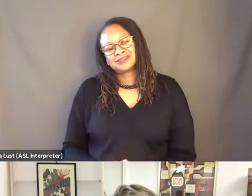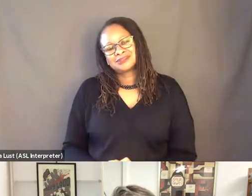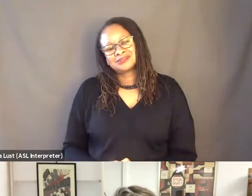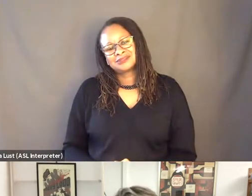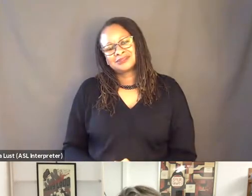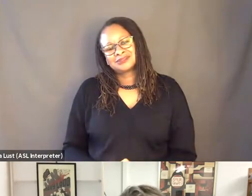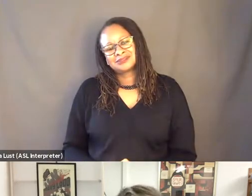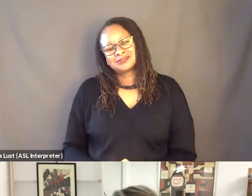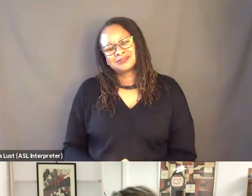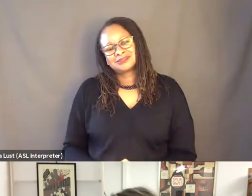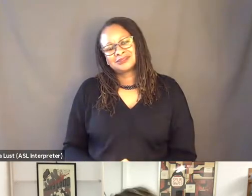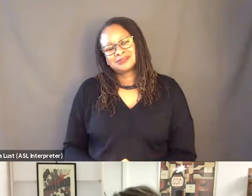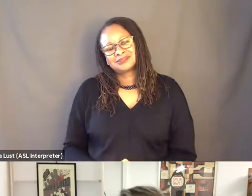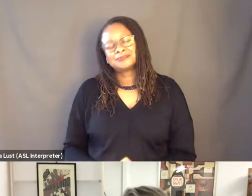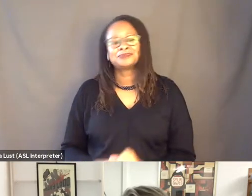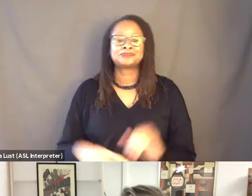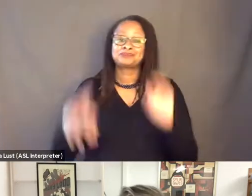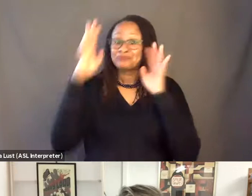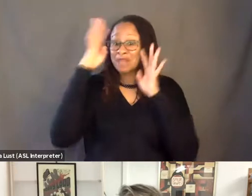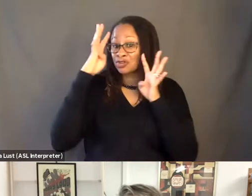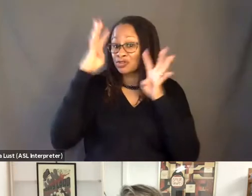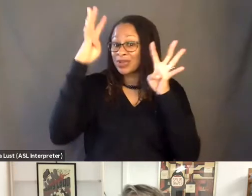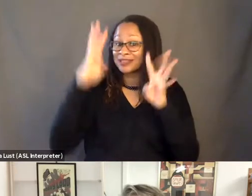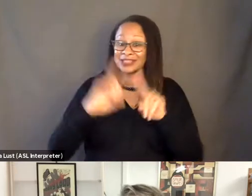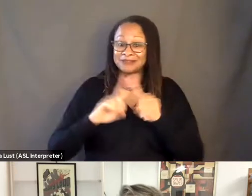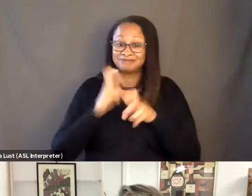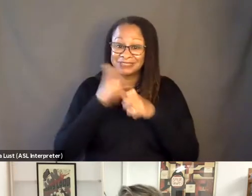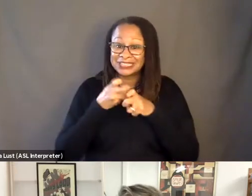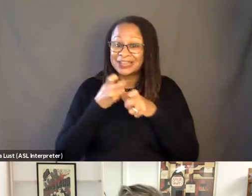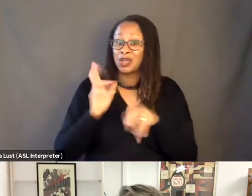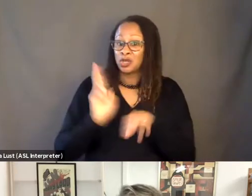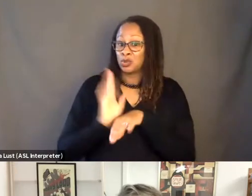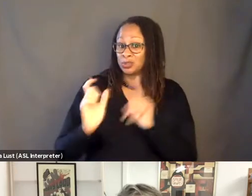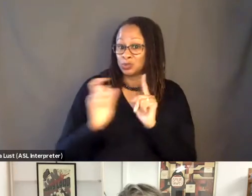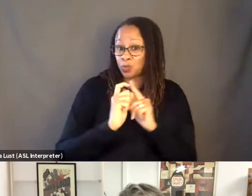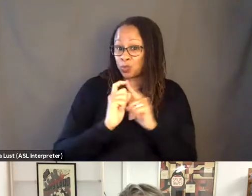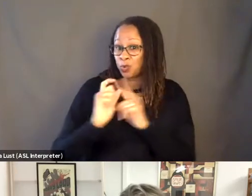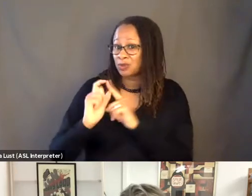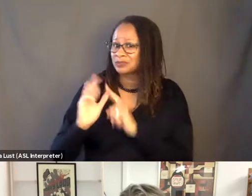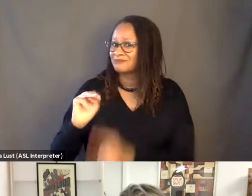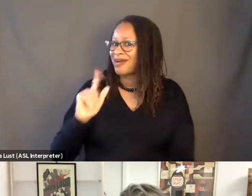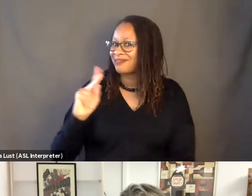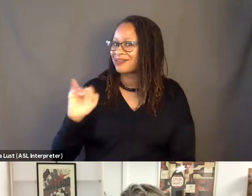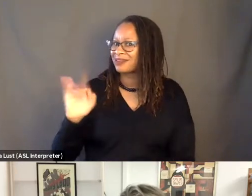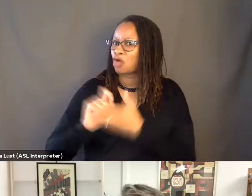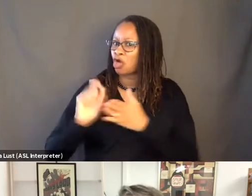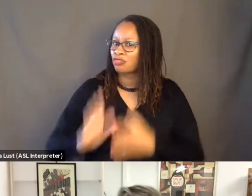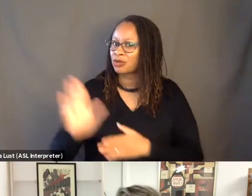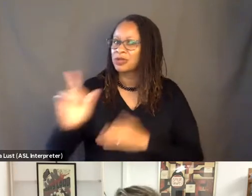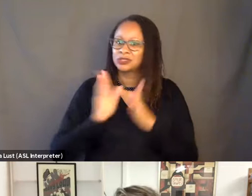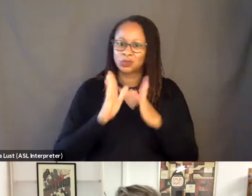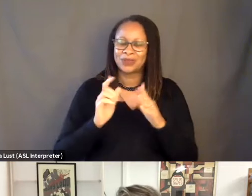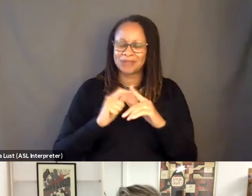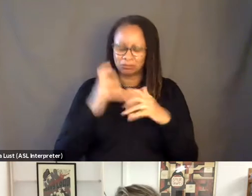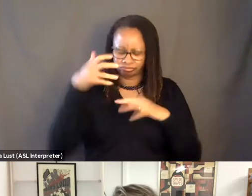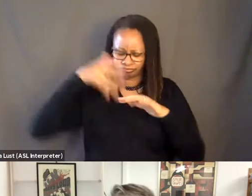I guess then creatively the difficulty was, okay, if we're going to use Naoki's words as a way of helping immerse us